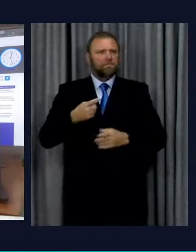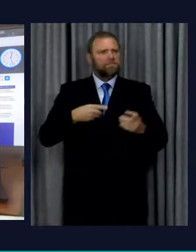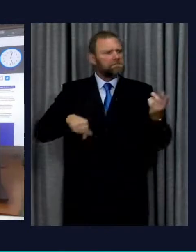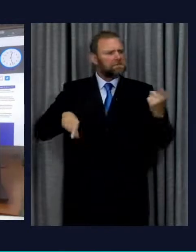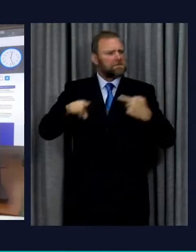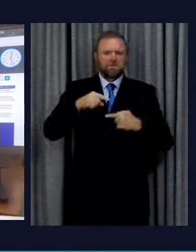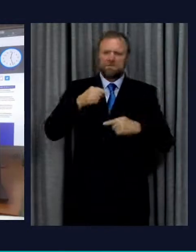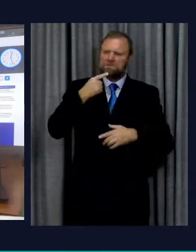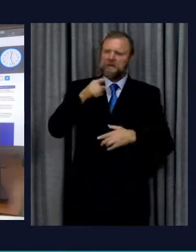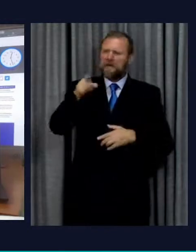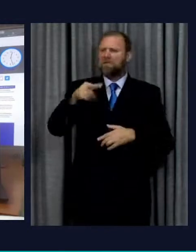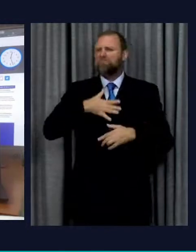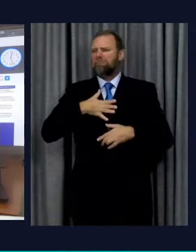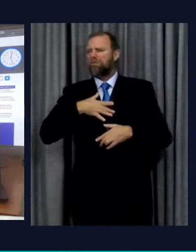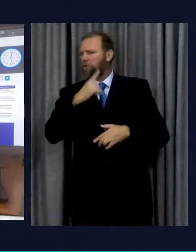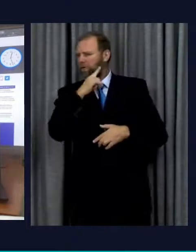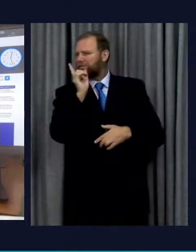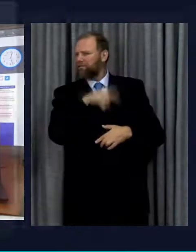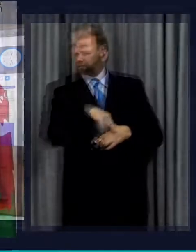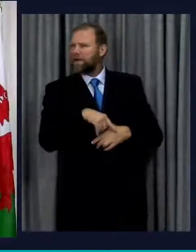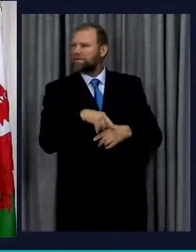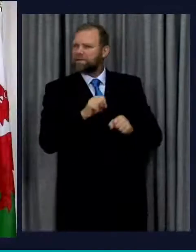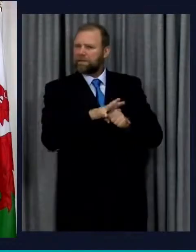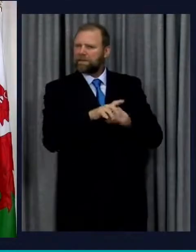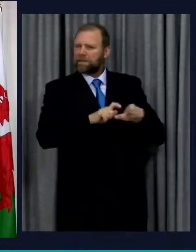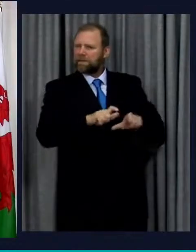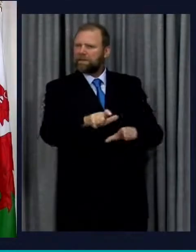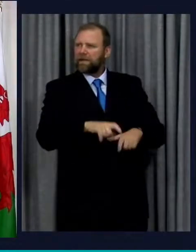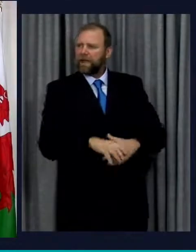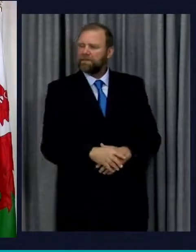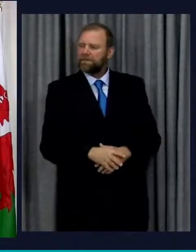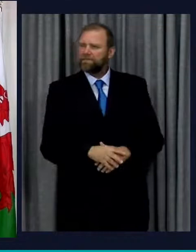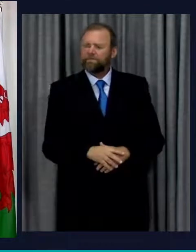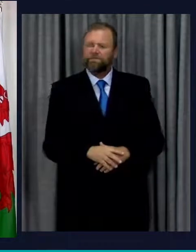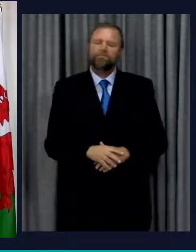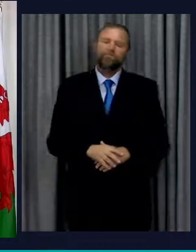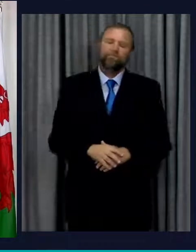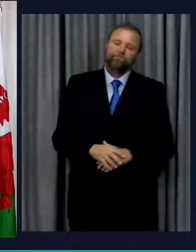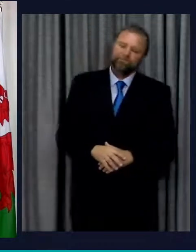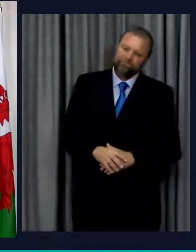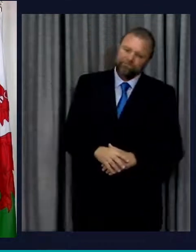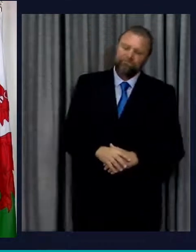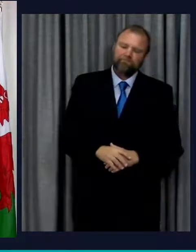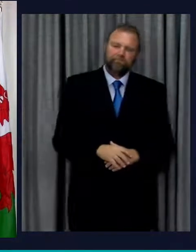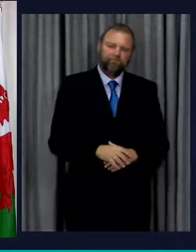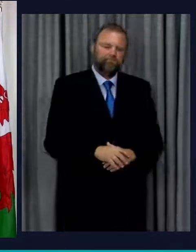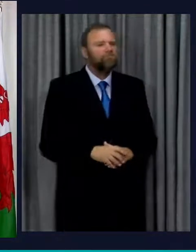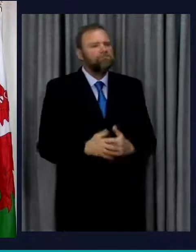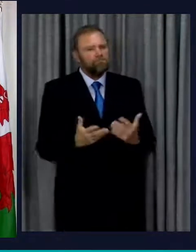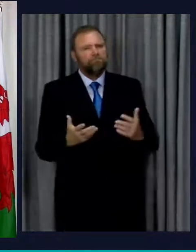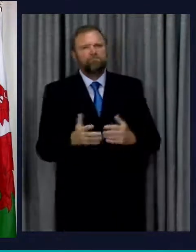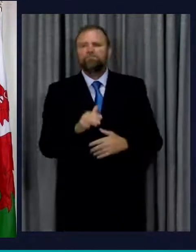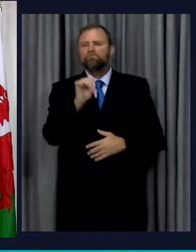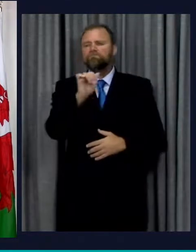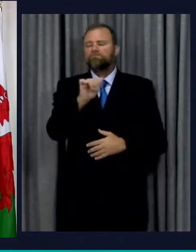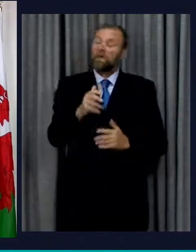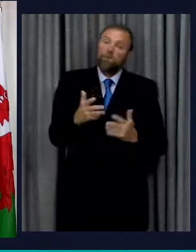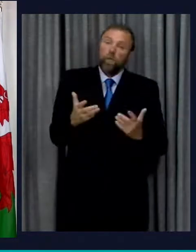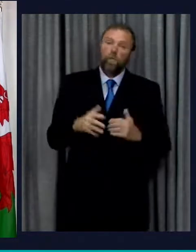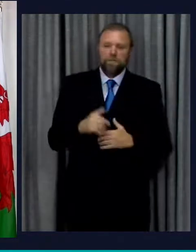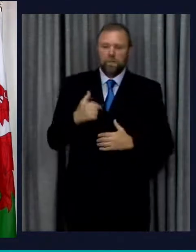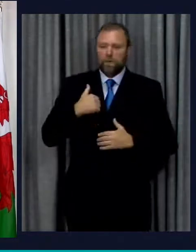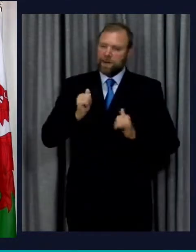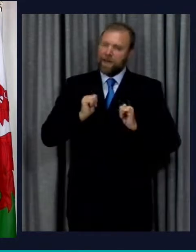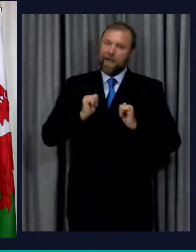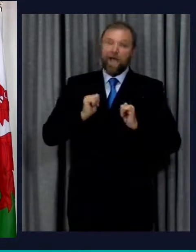to forget the pandemic still very much exists? Well, when I was Health Minister, of course I made the case for investment in the future